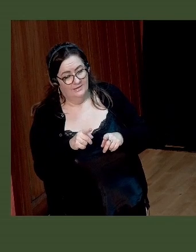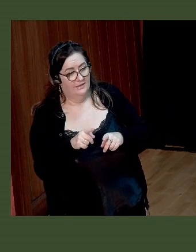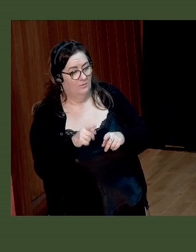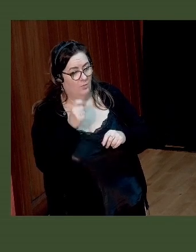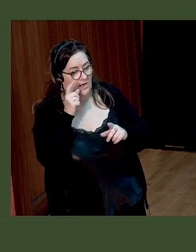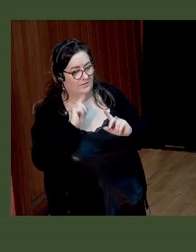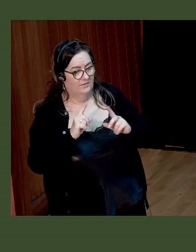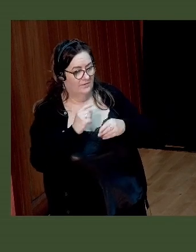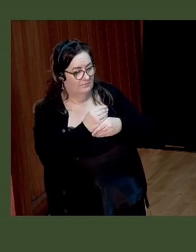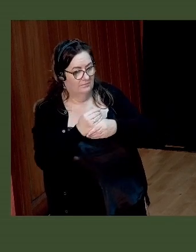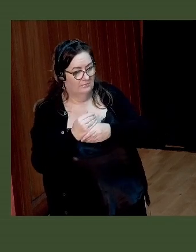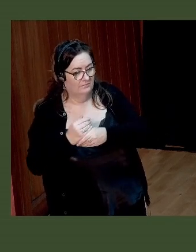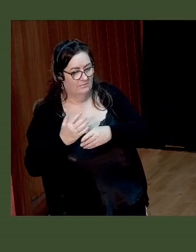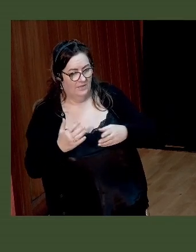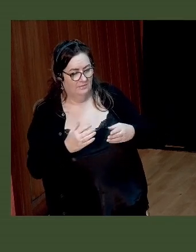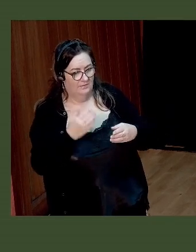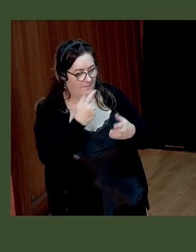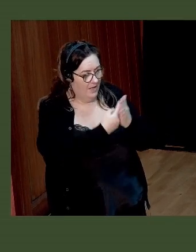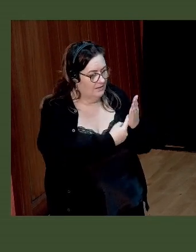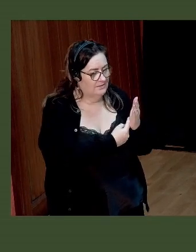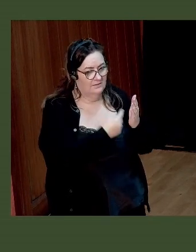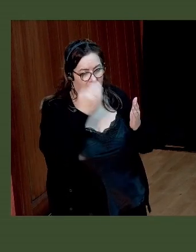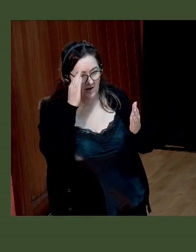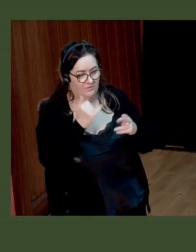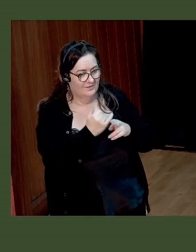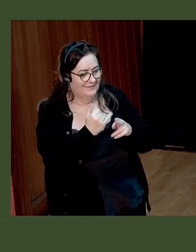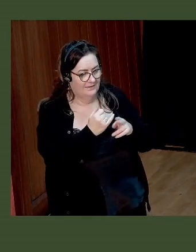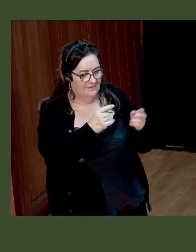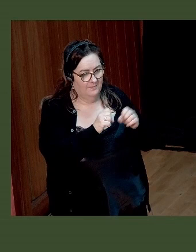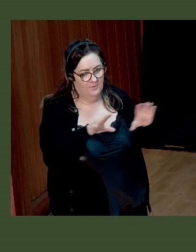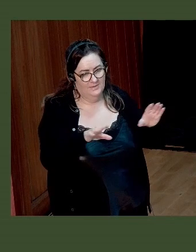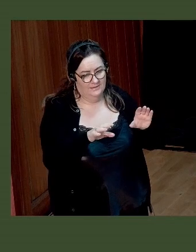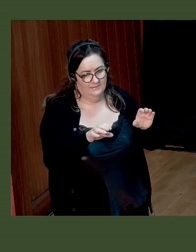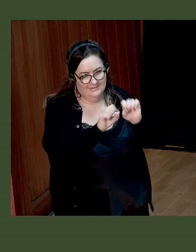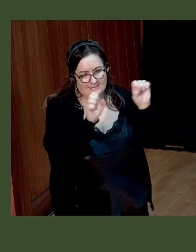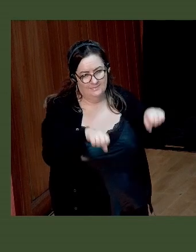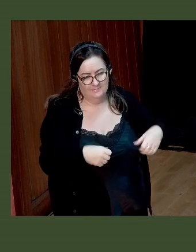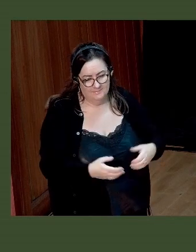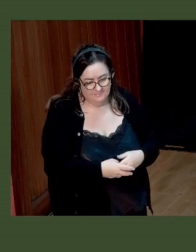numerous obstacles that rose up against the policy of Irish in the public service and in the education system.